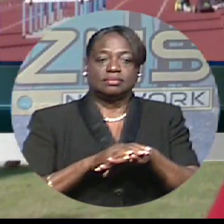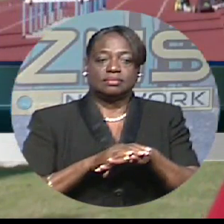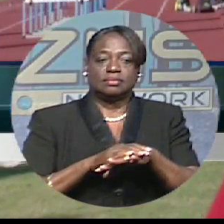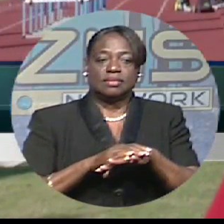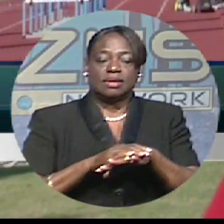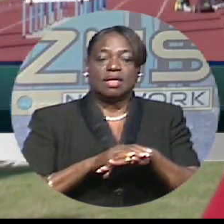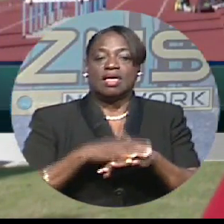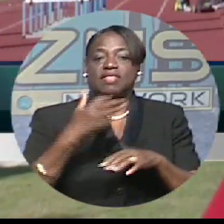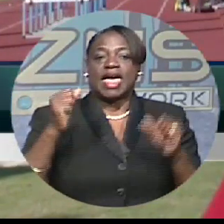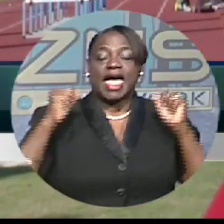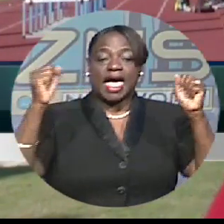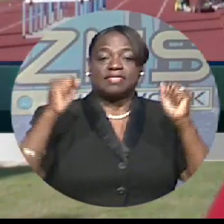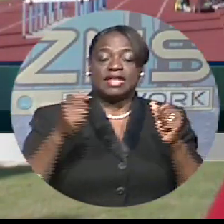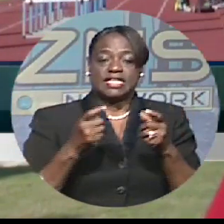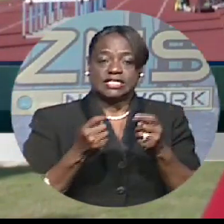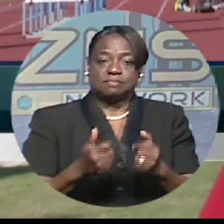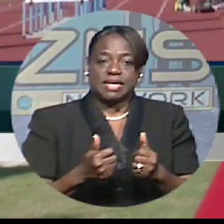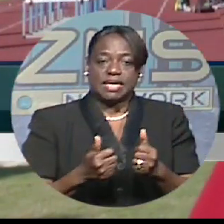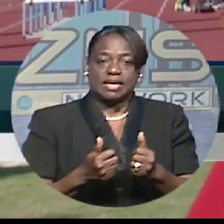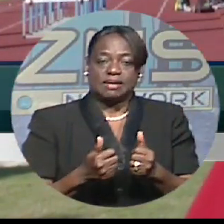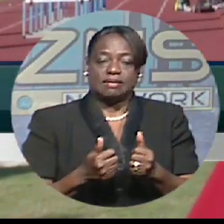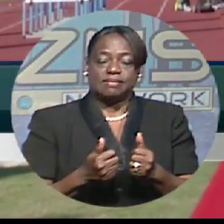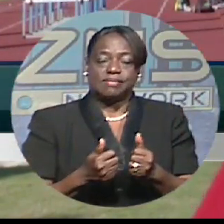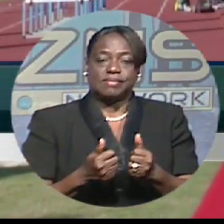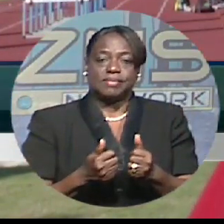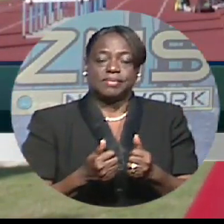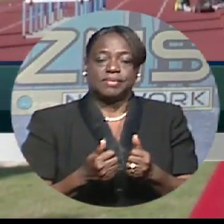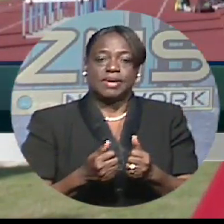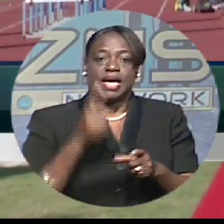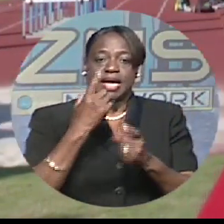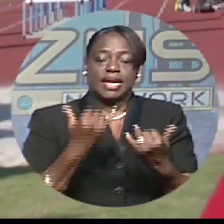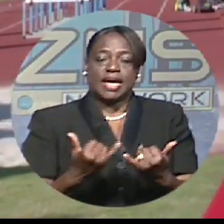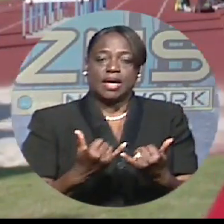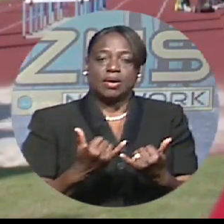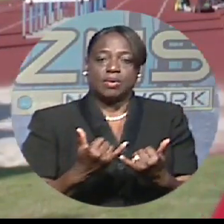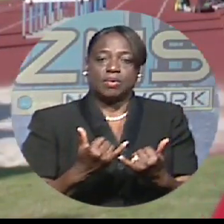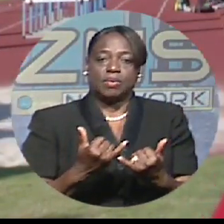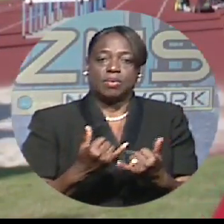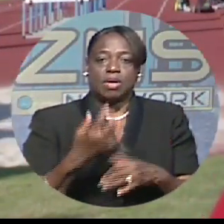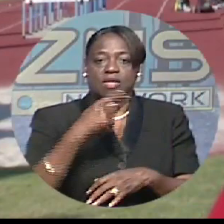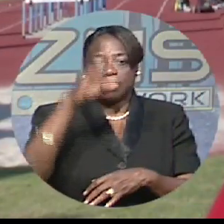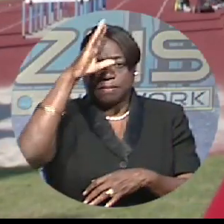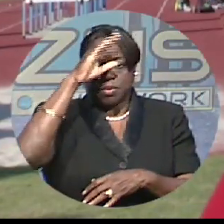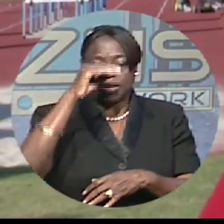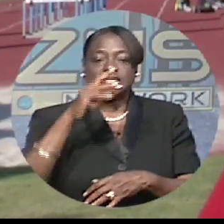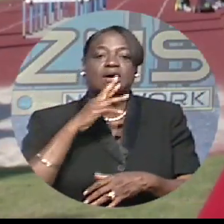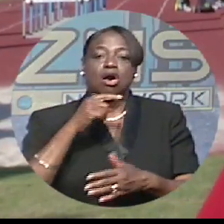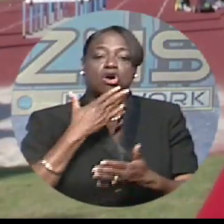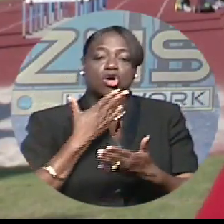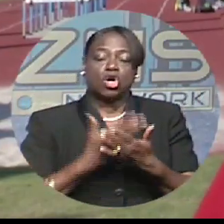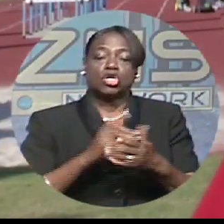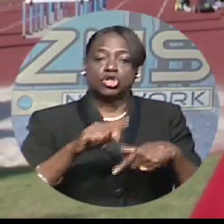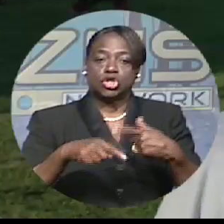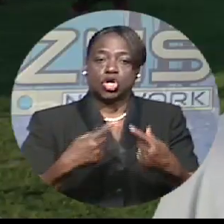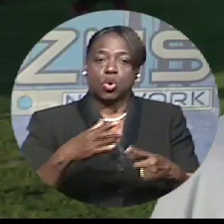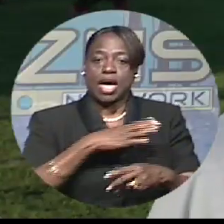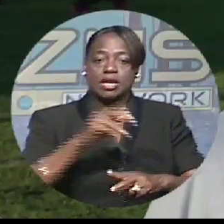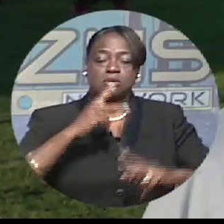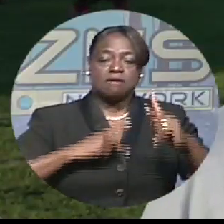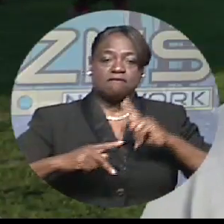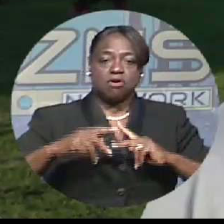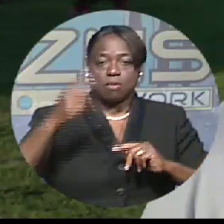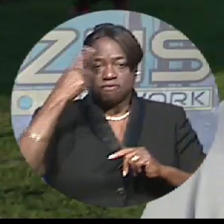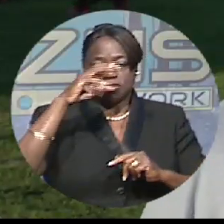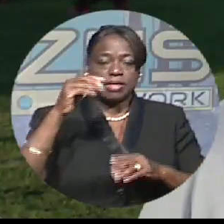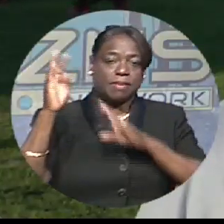working on their speed, their turnovers, their explosiveness, and right now, the guys are really good to go, and they're ready to perform for the Bahamas. Friday